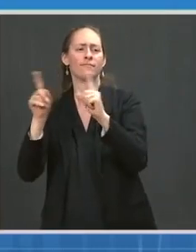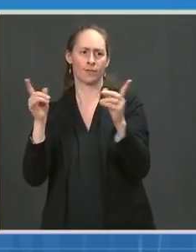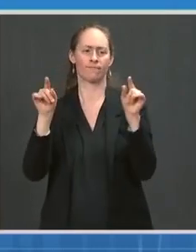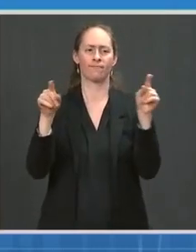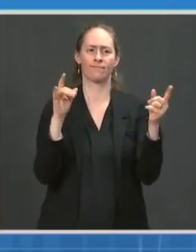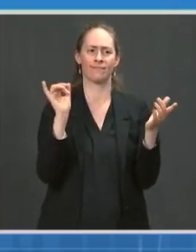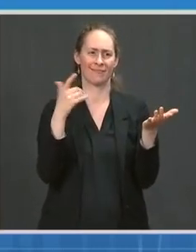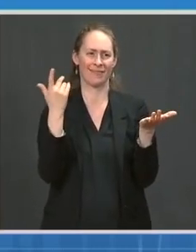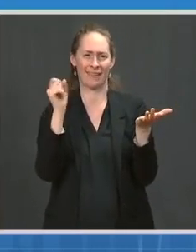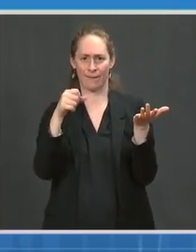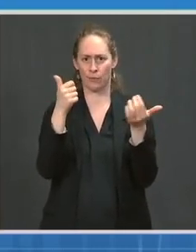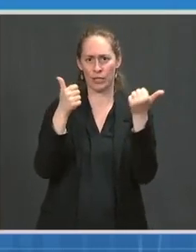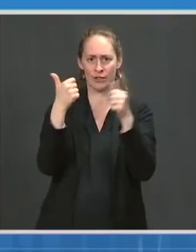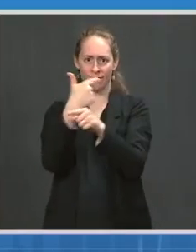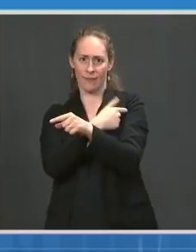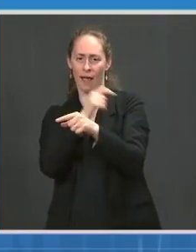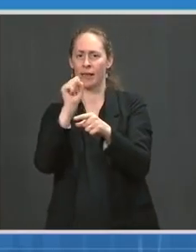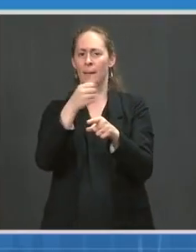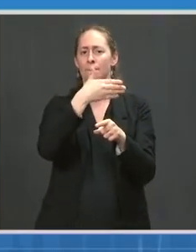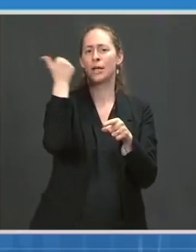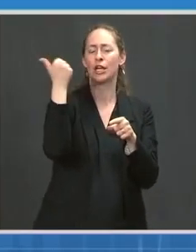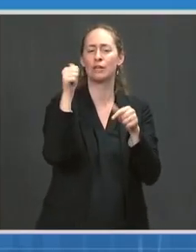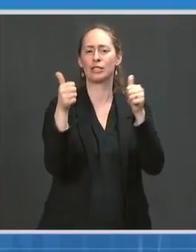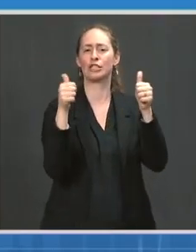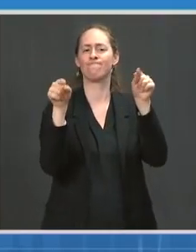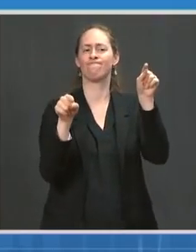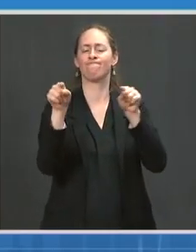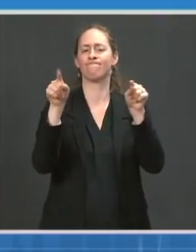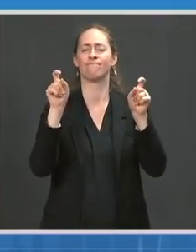Dr. Fauci. Next question.